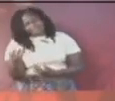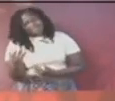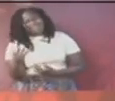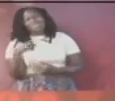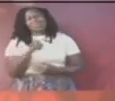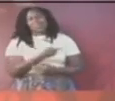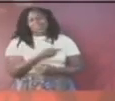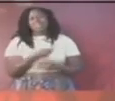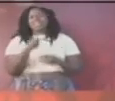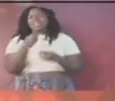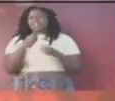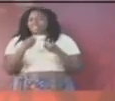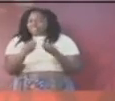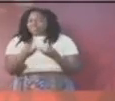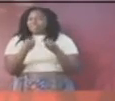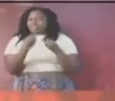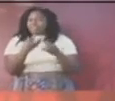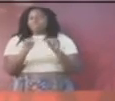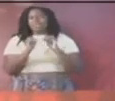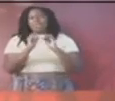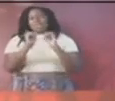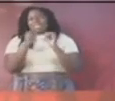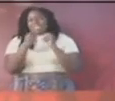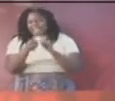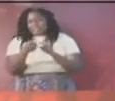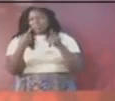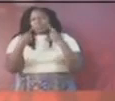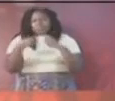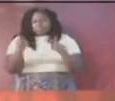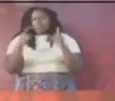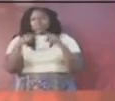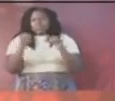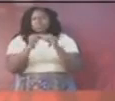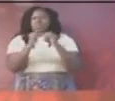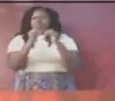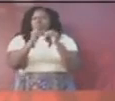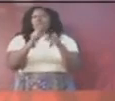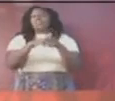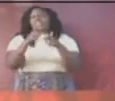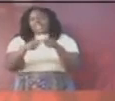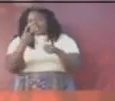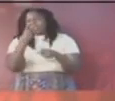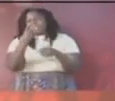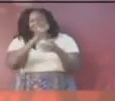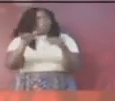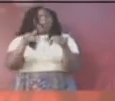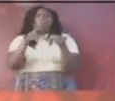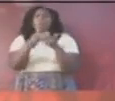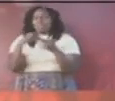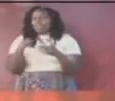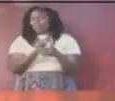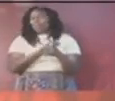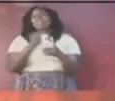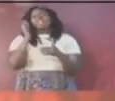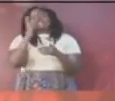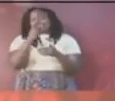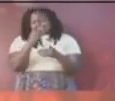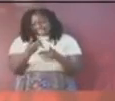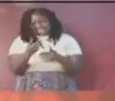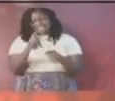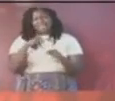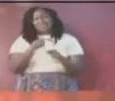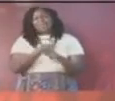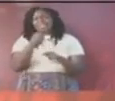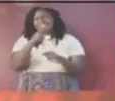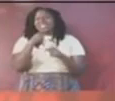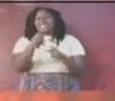population with the information as we make each new assessment, and that's what we will continue to do. So we won't claim success before we